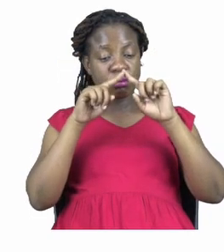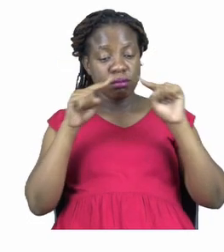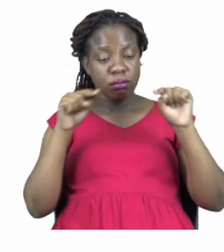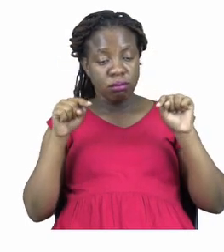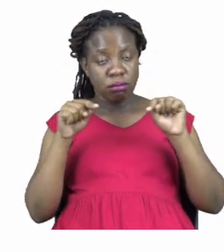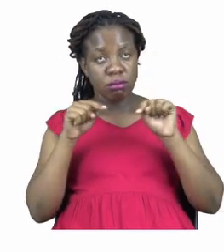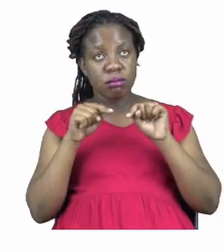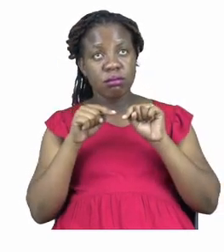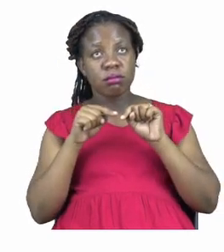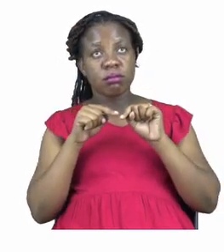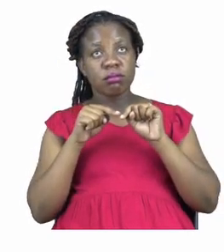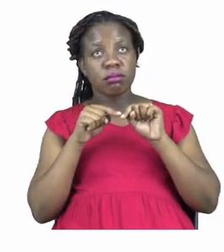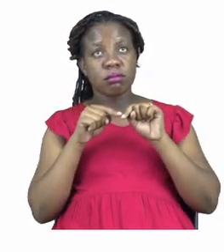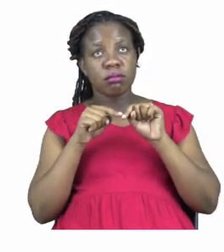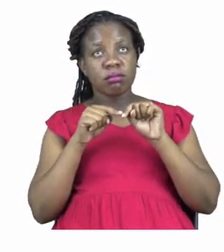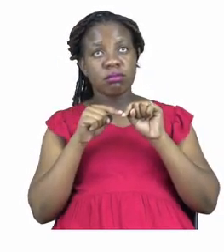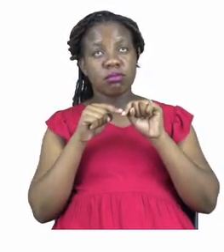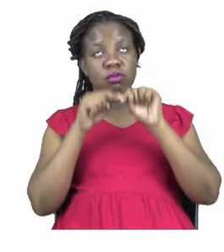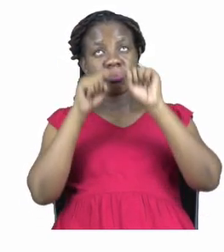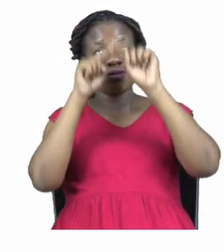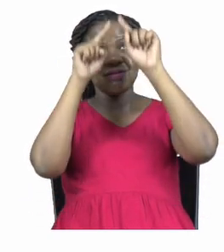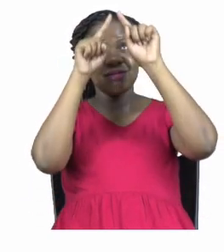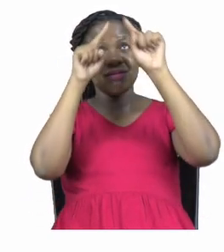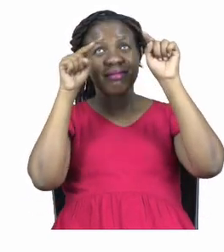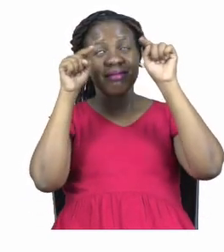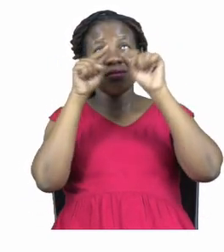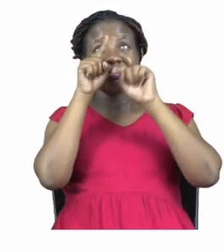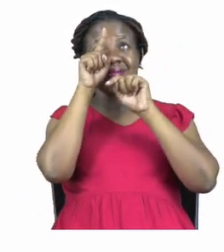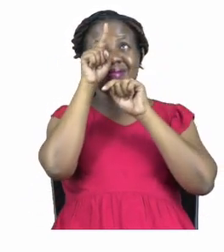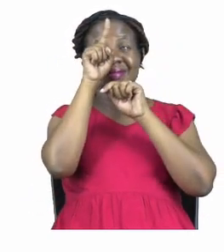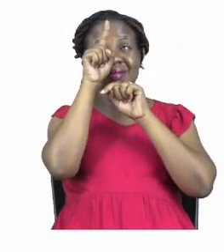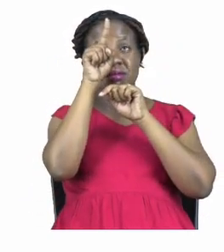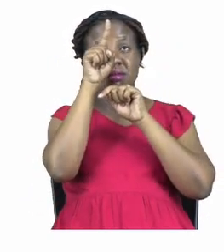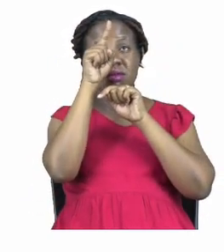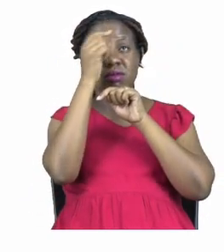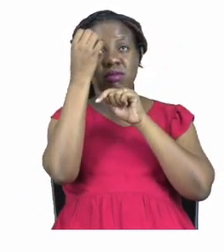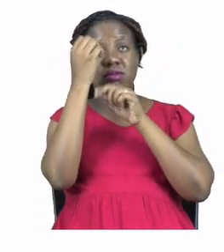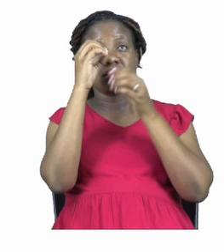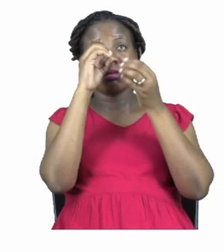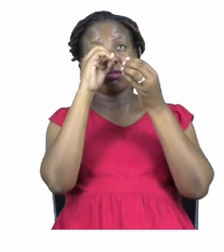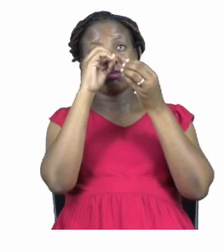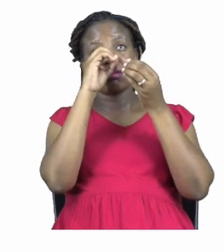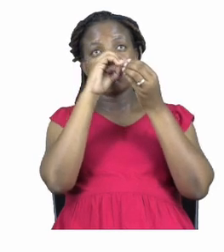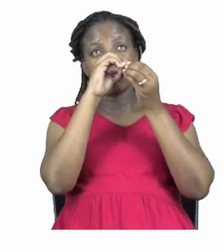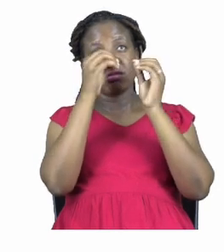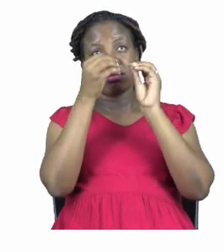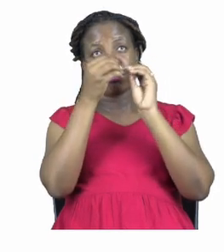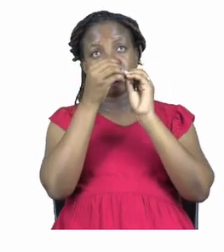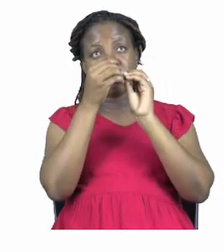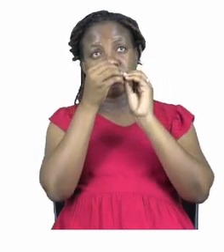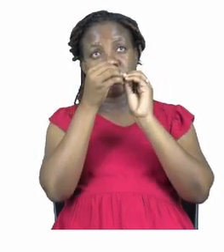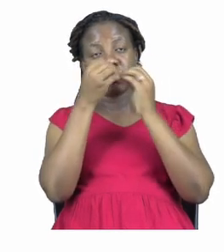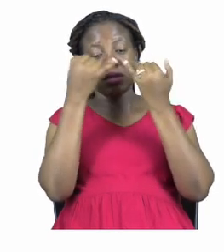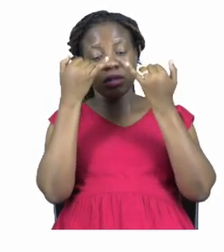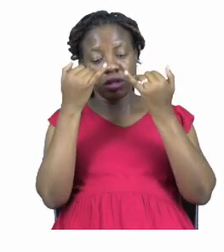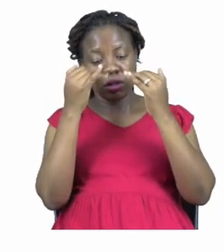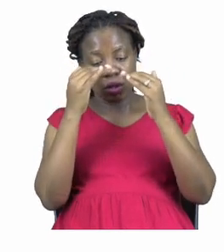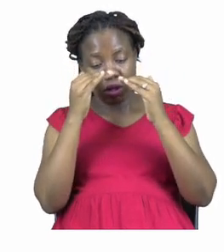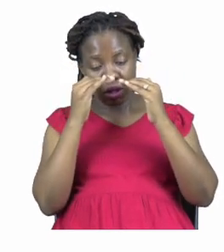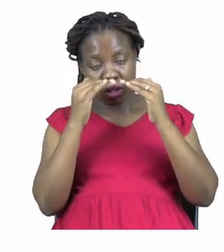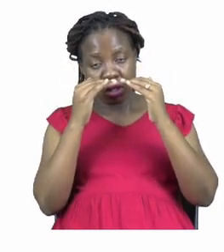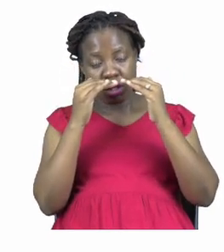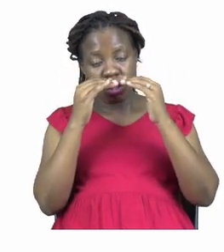top amount. Now, they've given you 2 examples, so we're going to go ahead and do the one that adds up